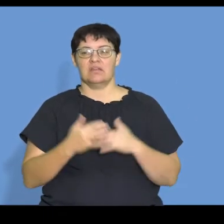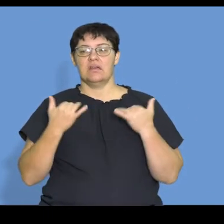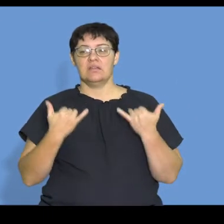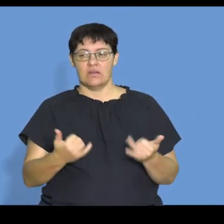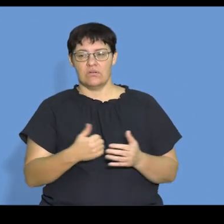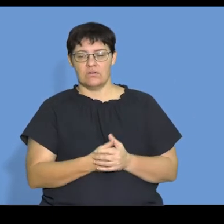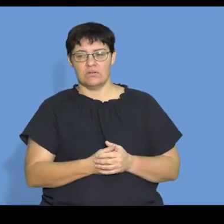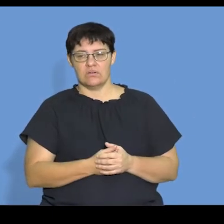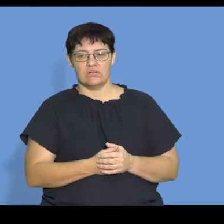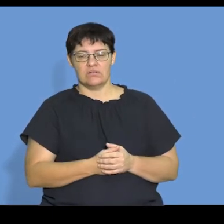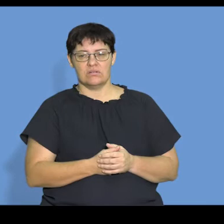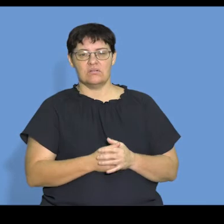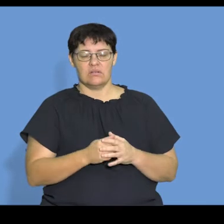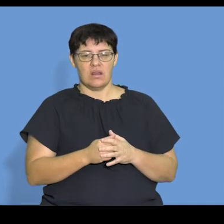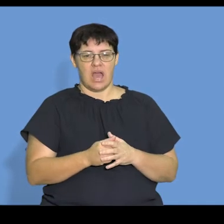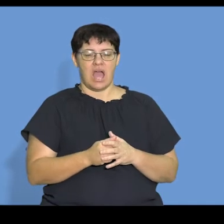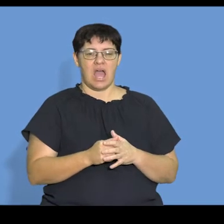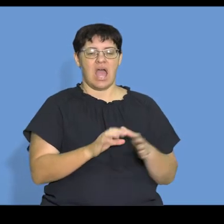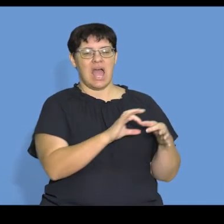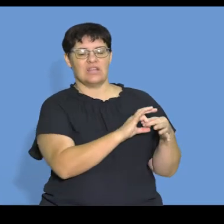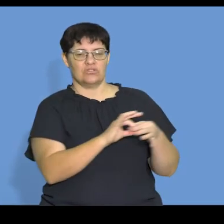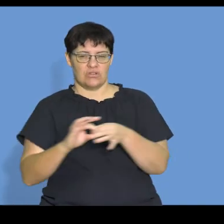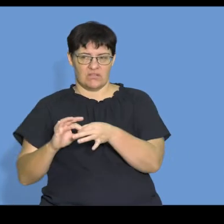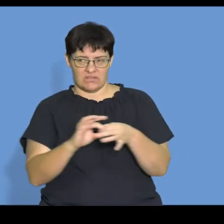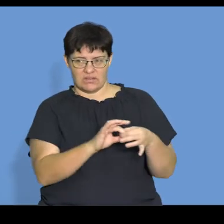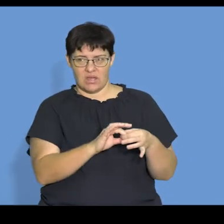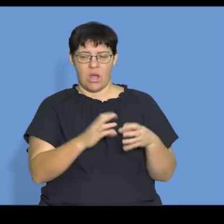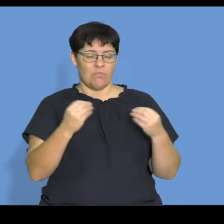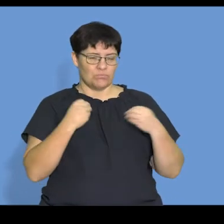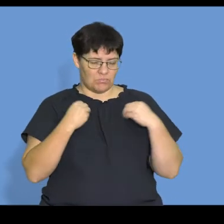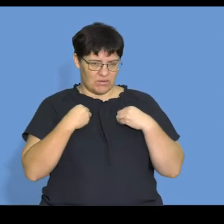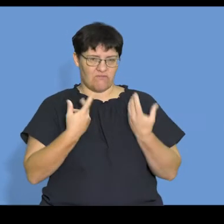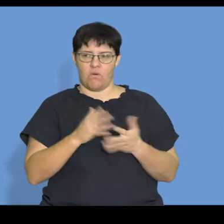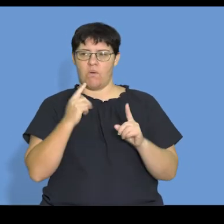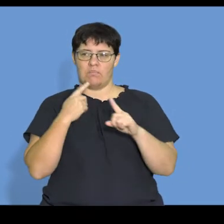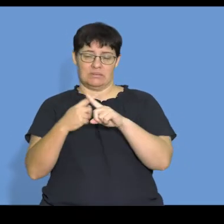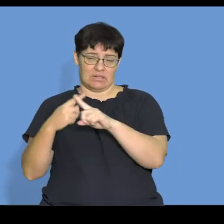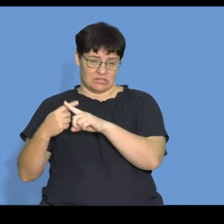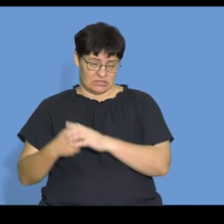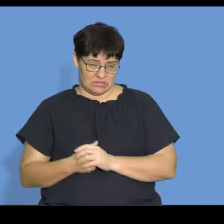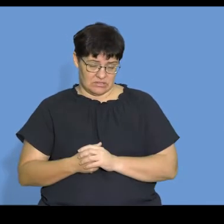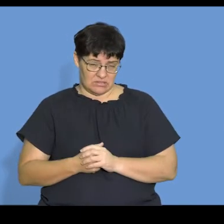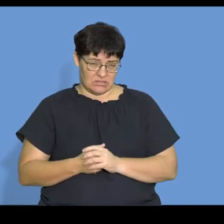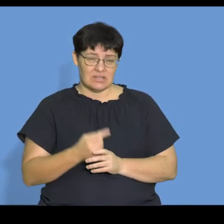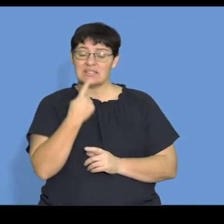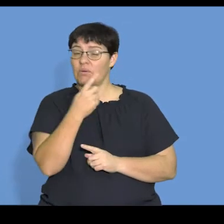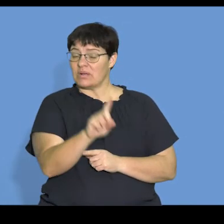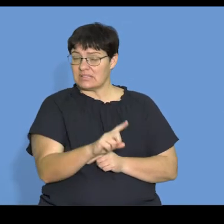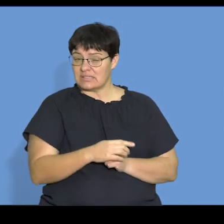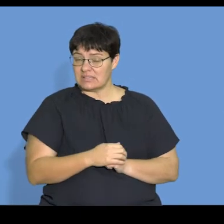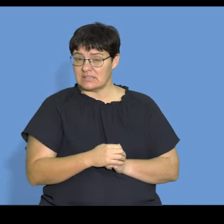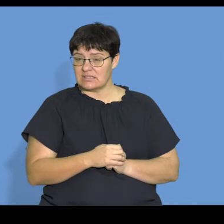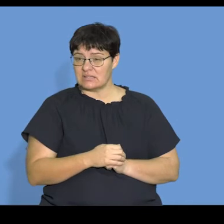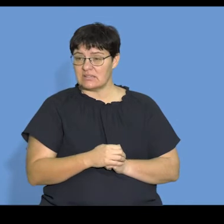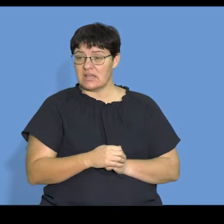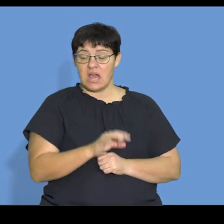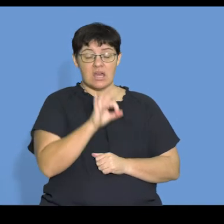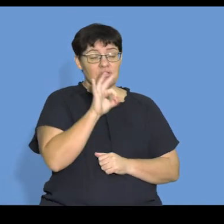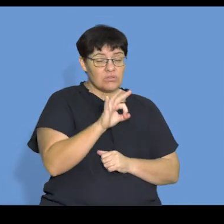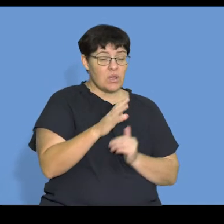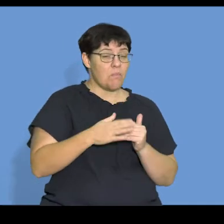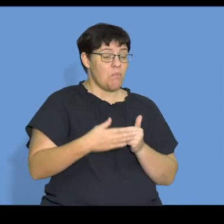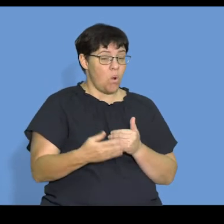we use the associative property for multiplication, remember. It states that when 3 or more numbers